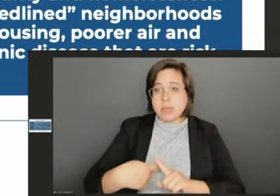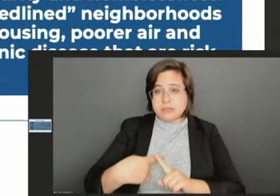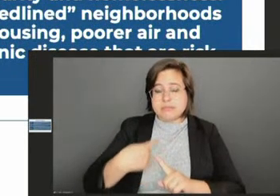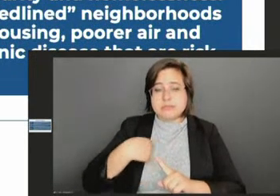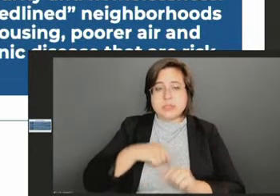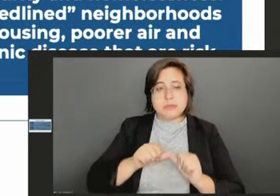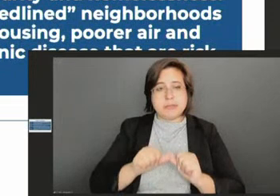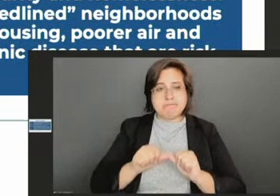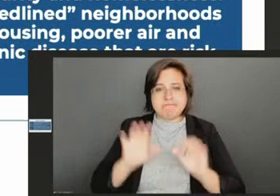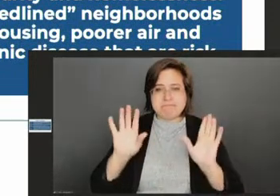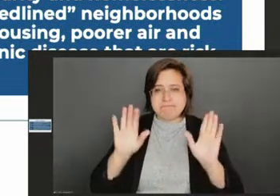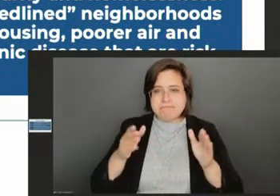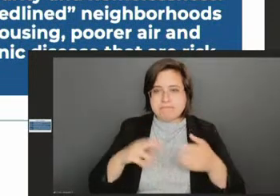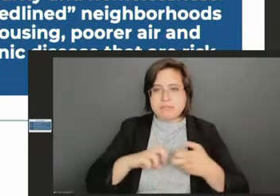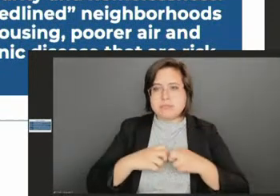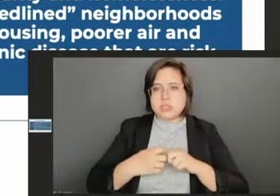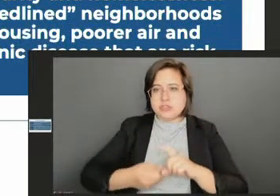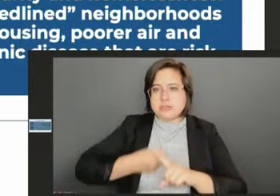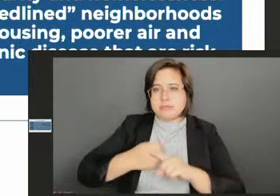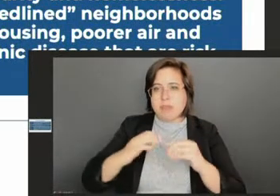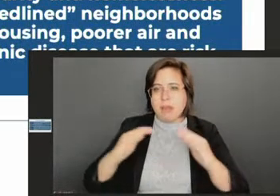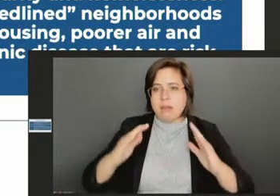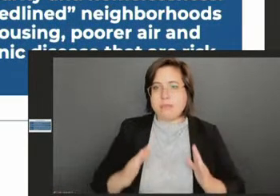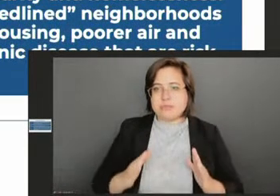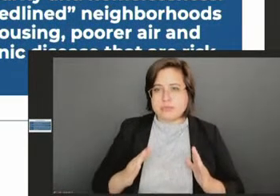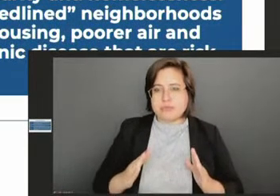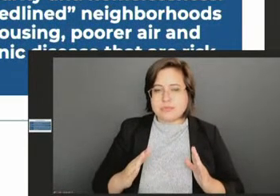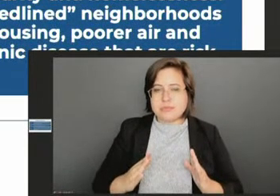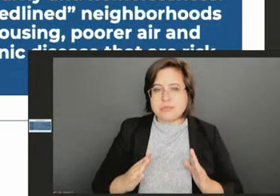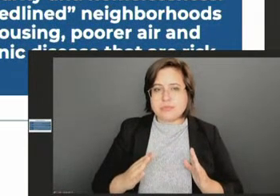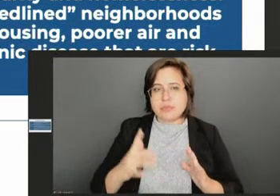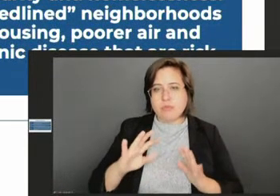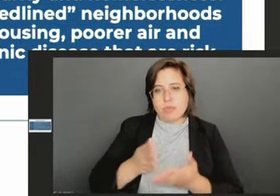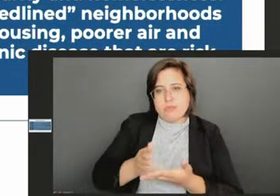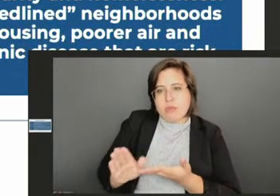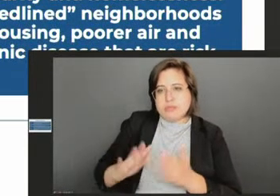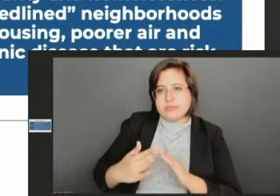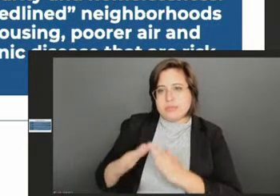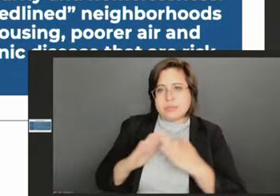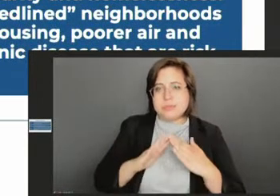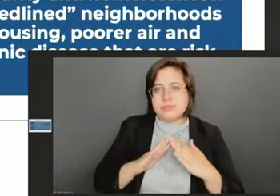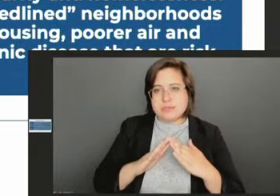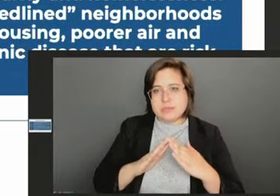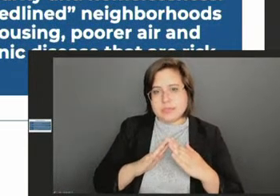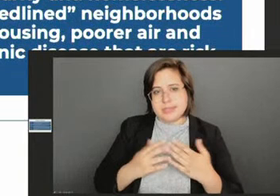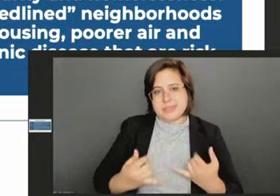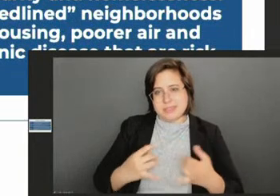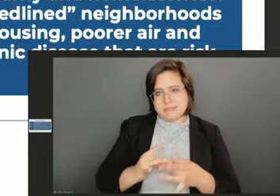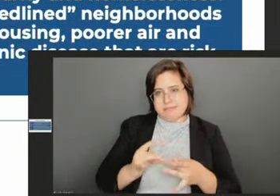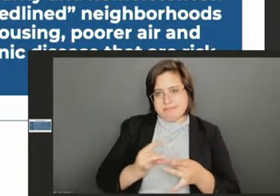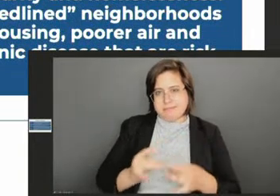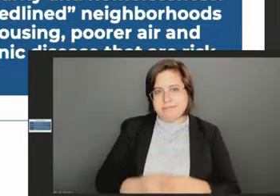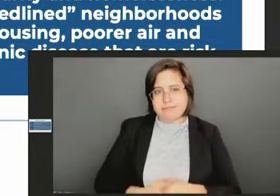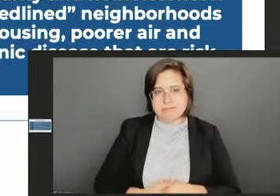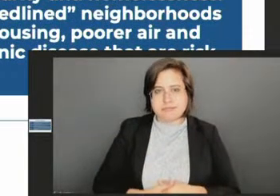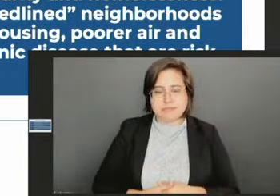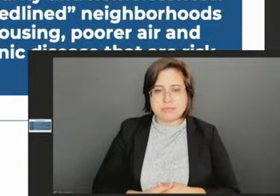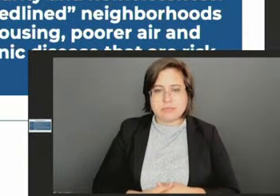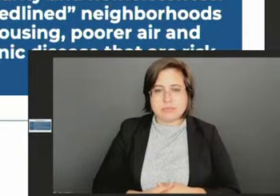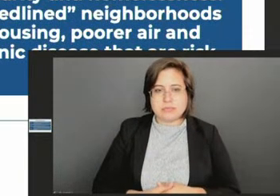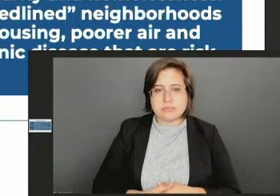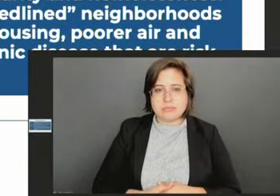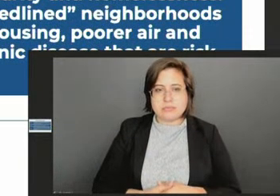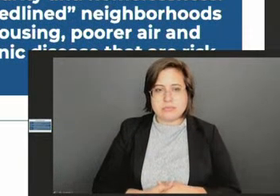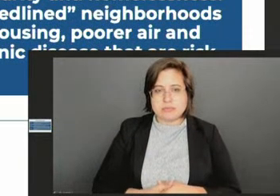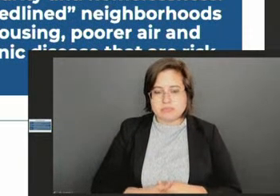issues affecting housing for the marginalized communities that we're talking about, and really zeroed on